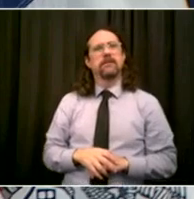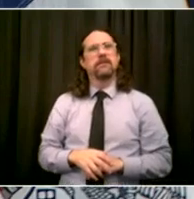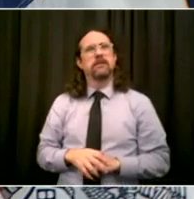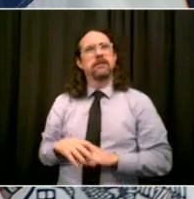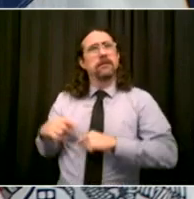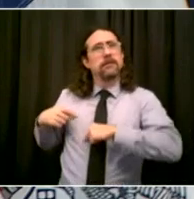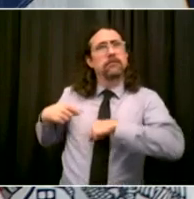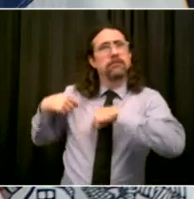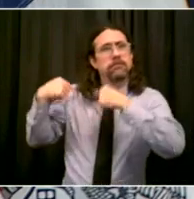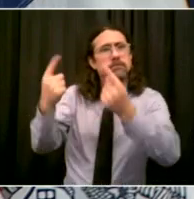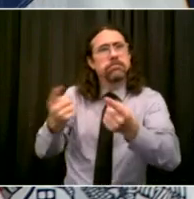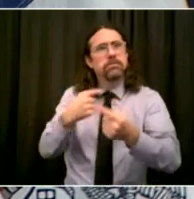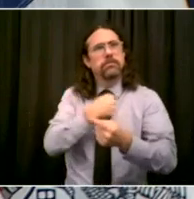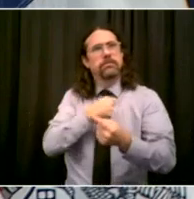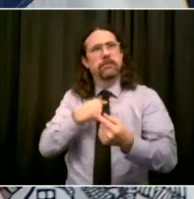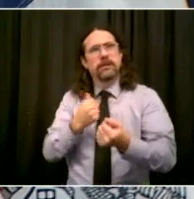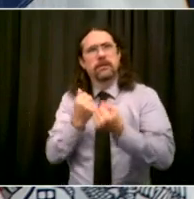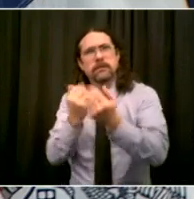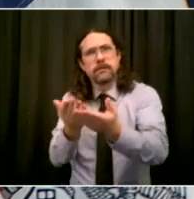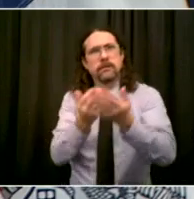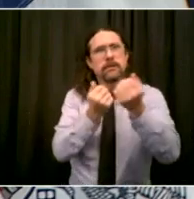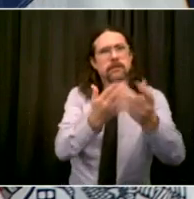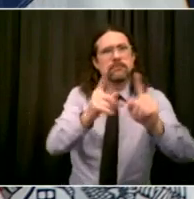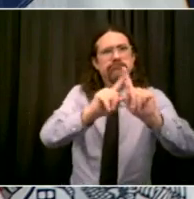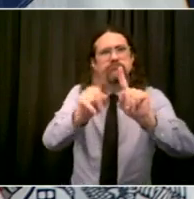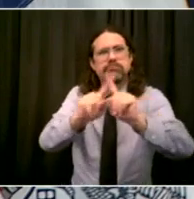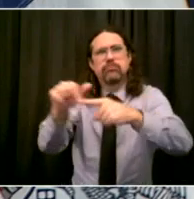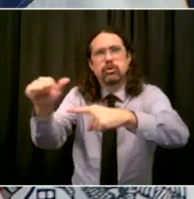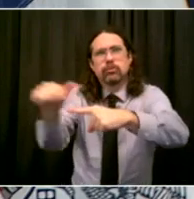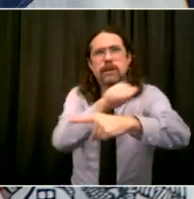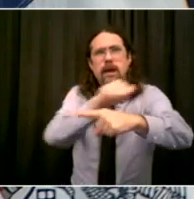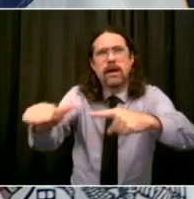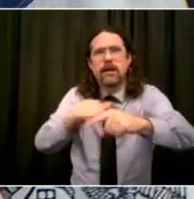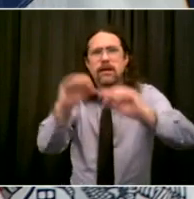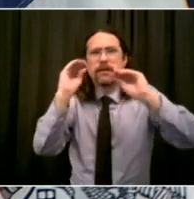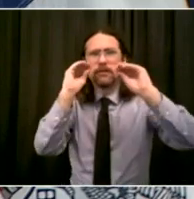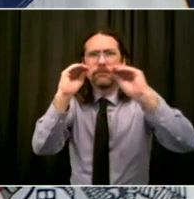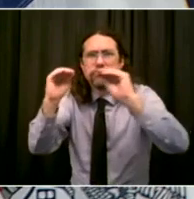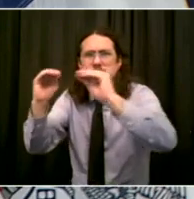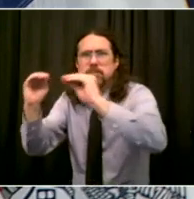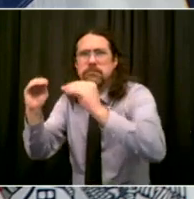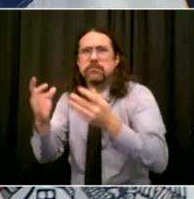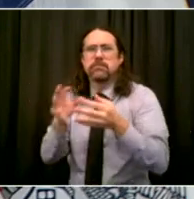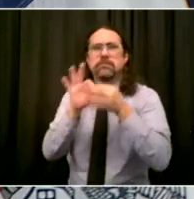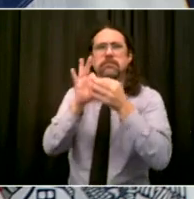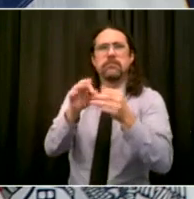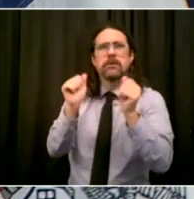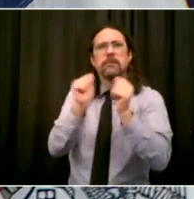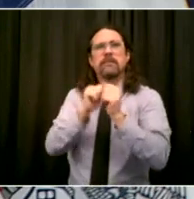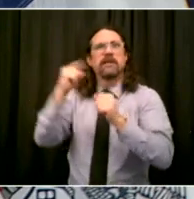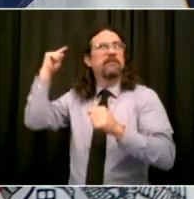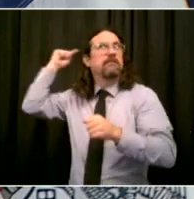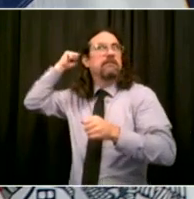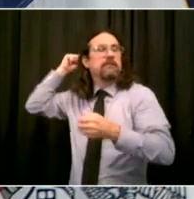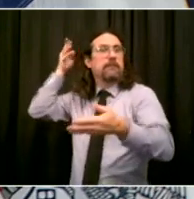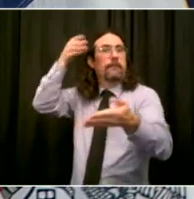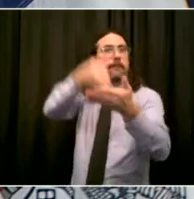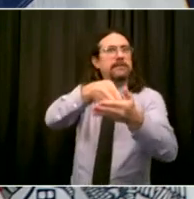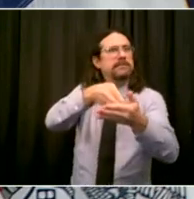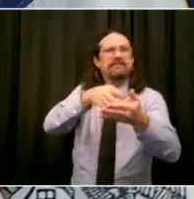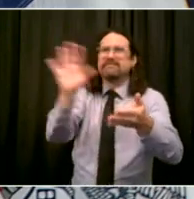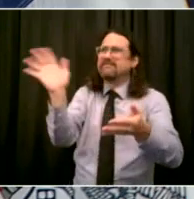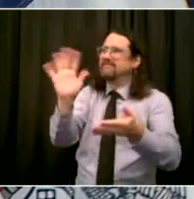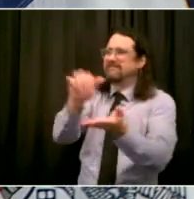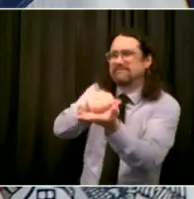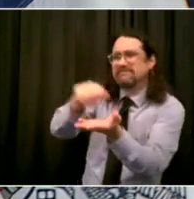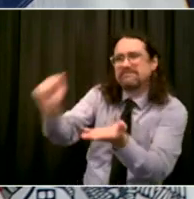up to what we're doing now. The changes that have been taken in the discipline process to make it faster and